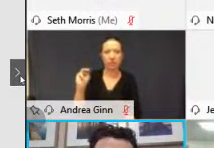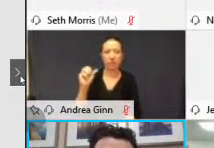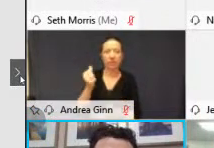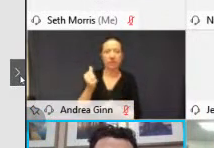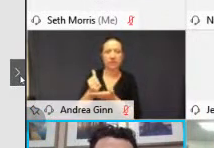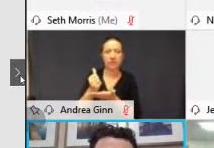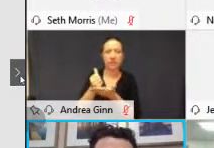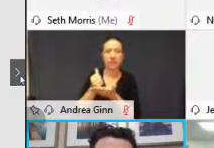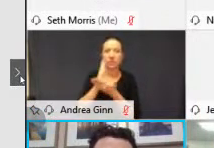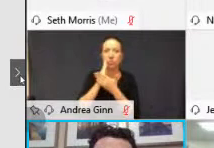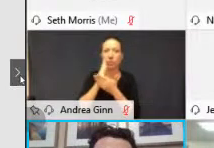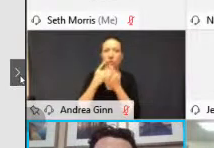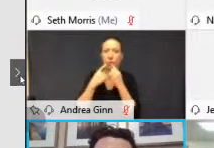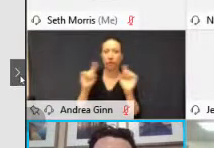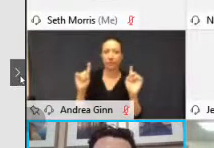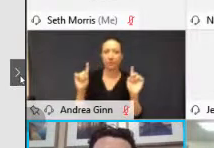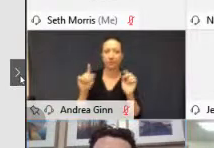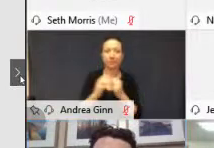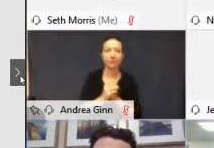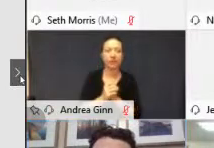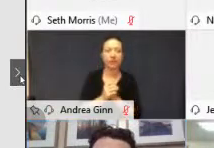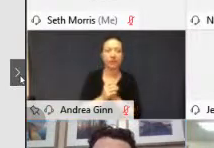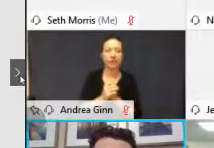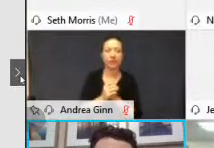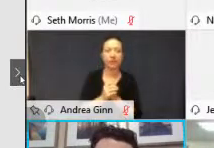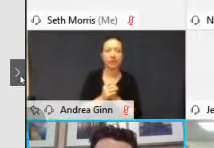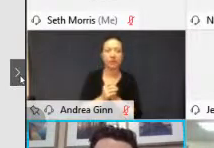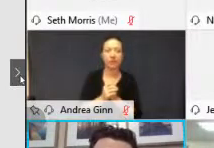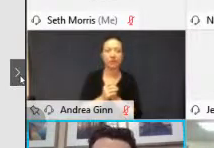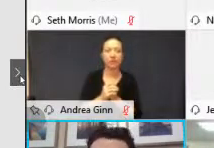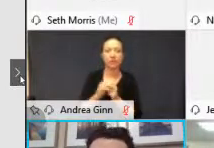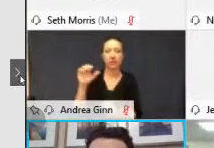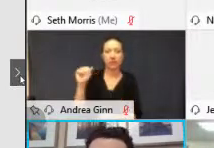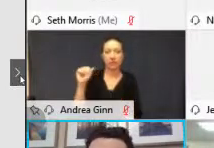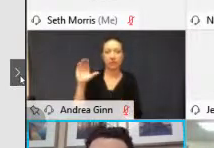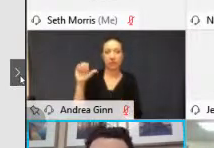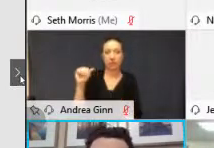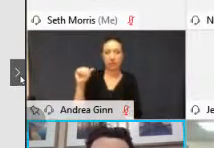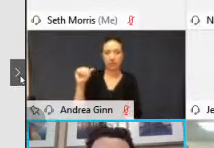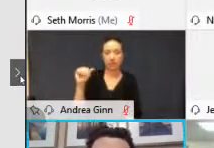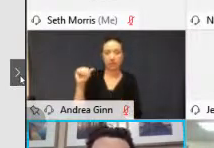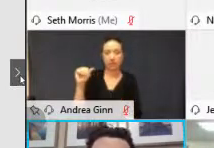And so under the ACA,